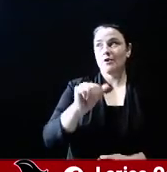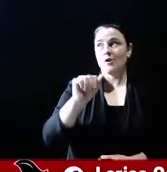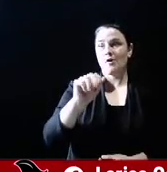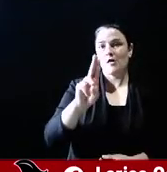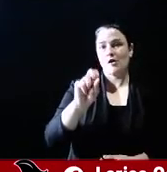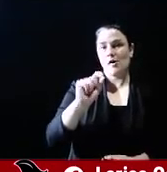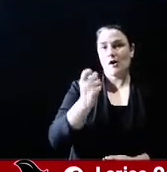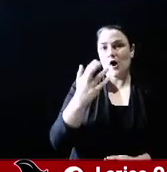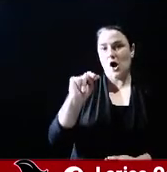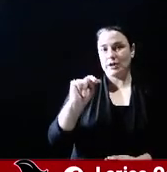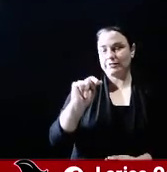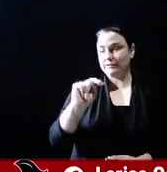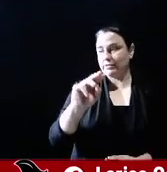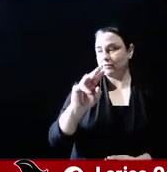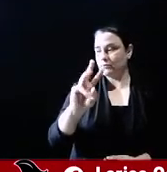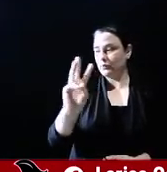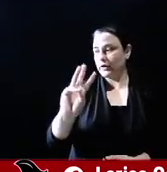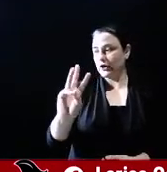Austin Brett Whitaker.